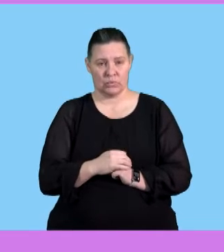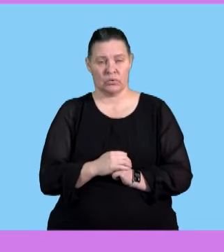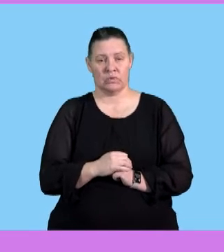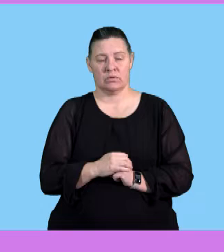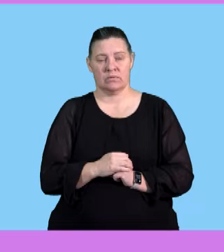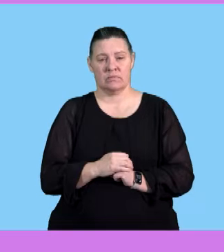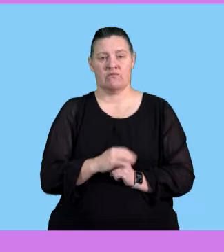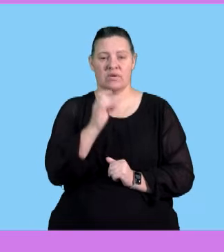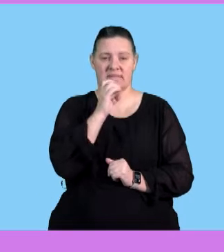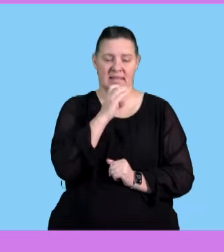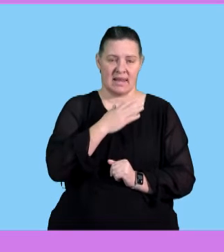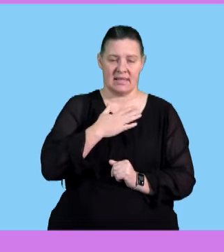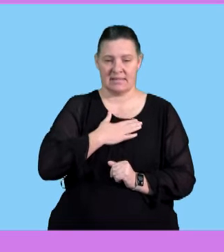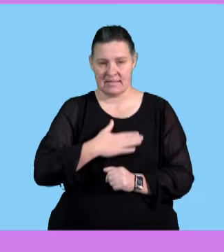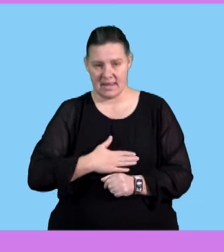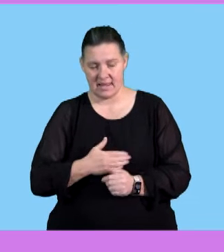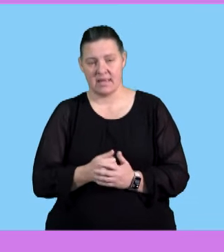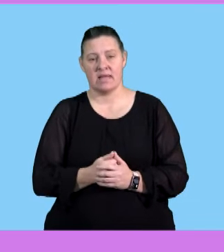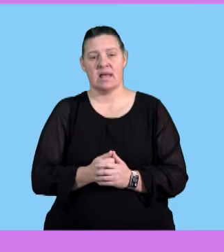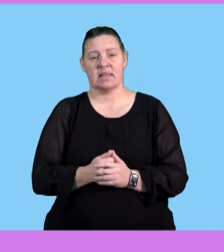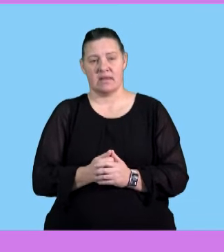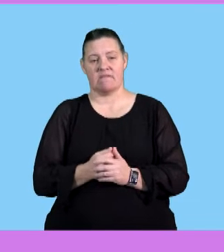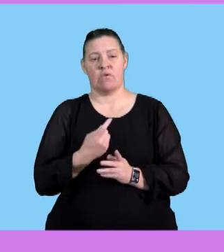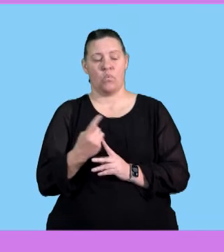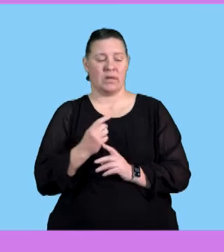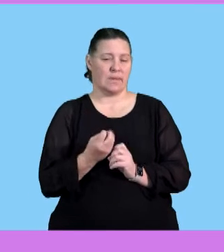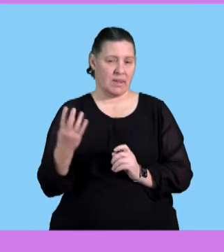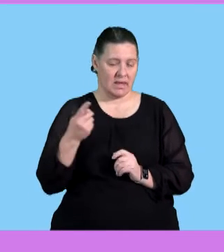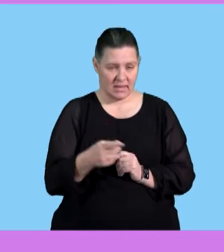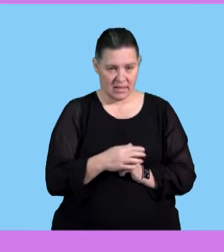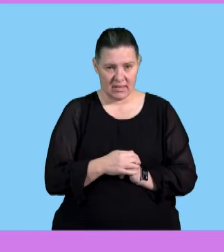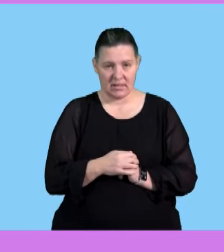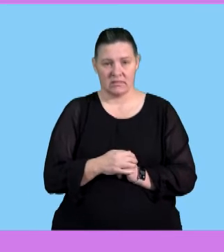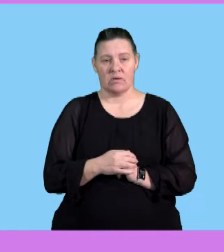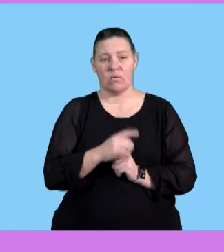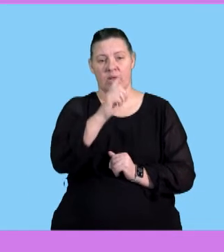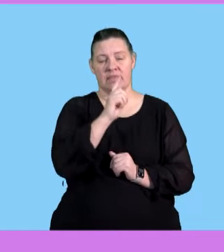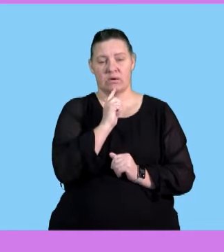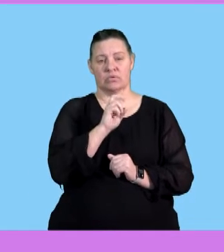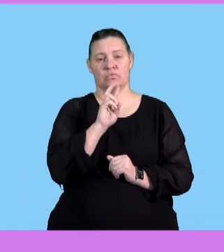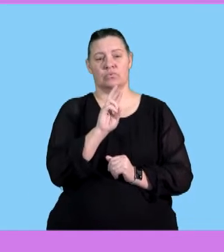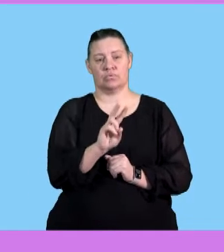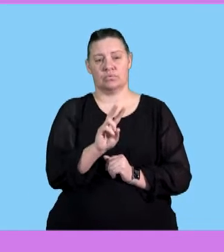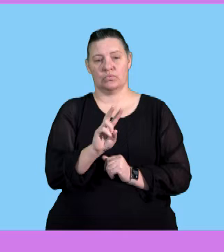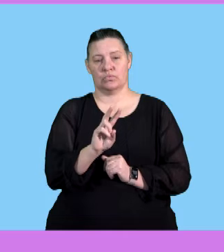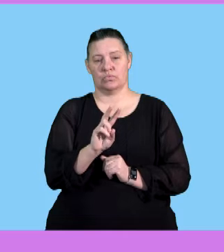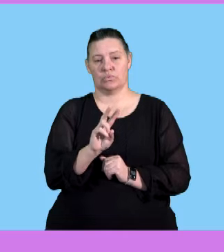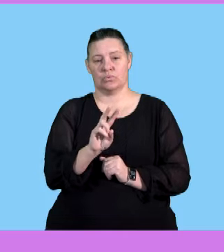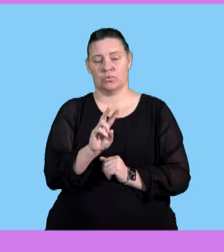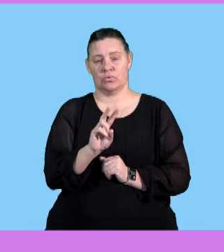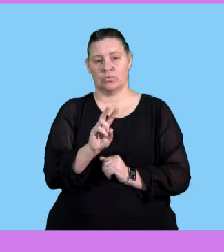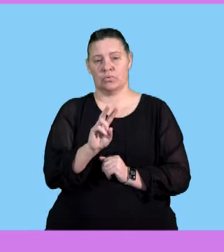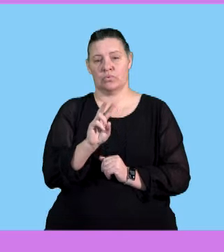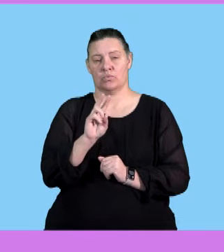2 times for Saturday and Sunday for the weeks, and then it is